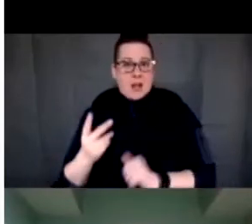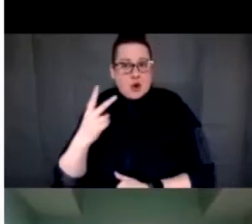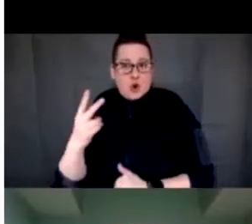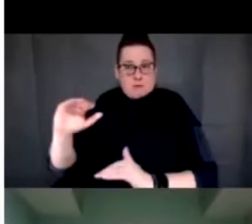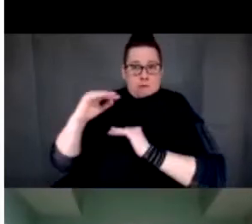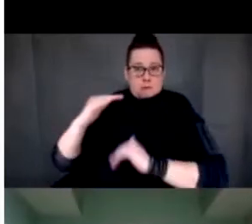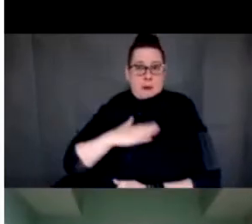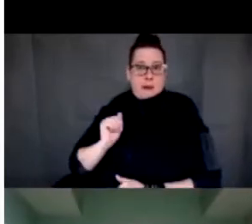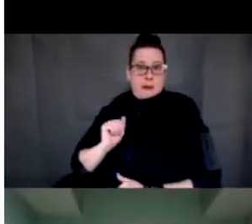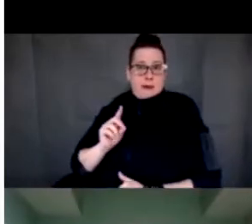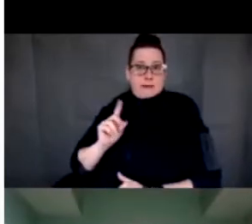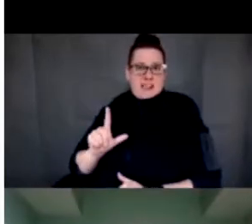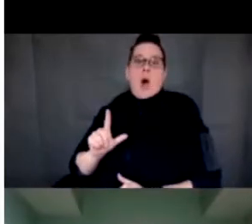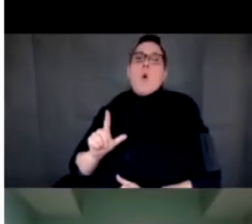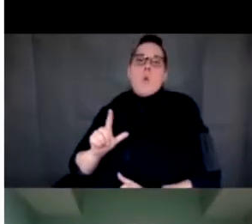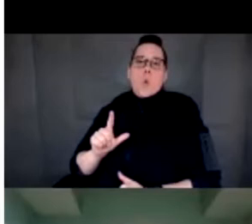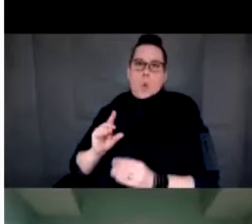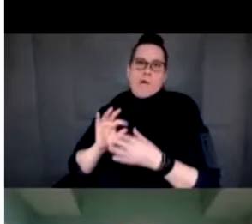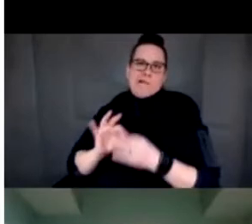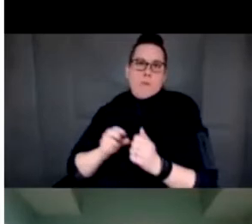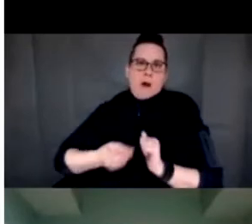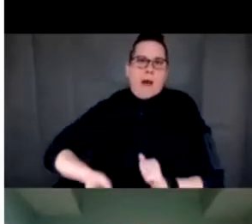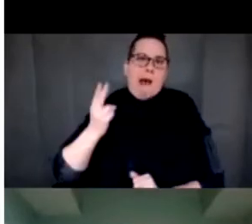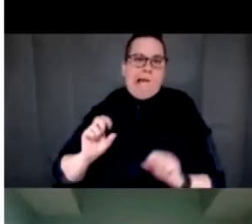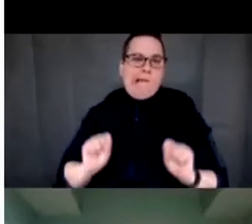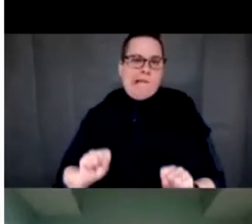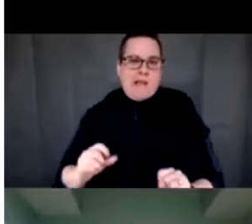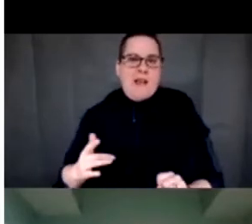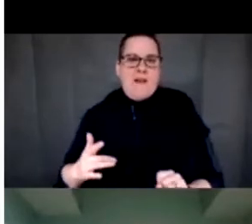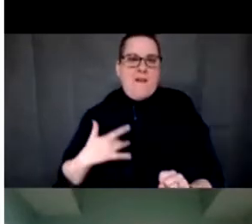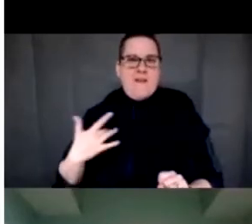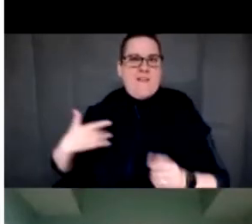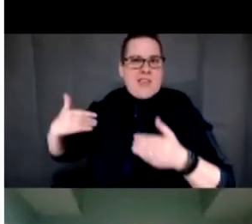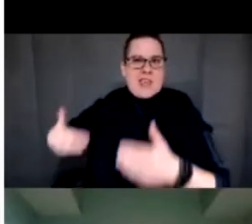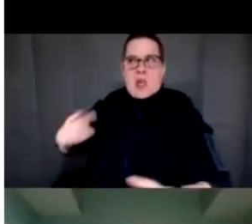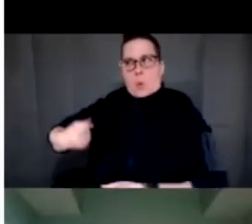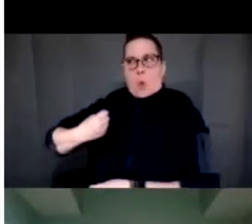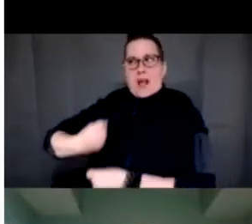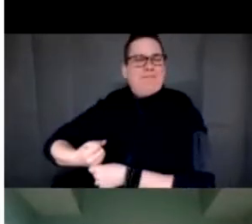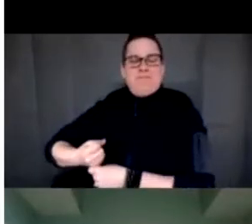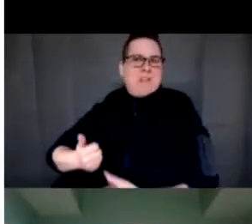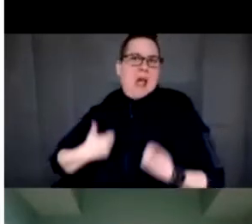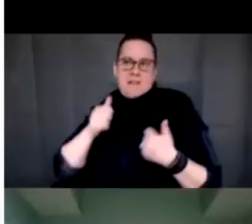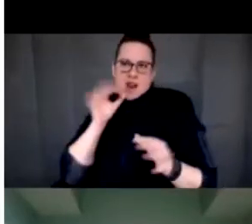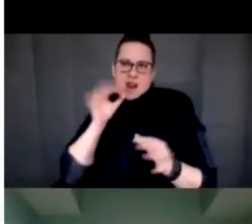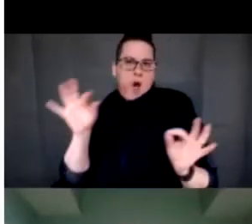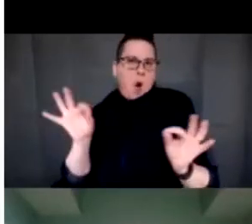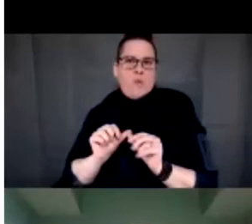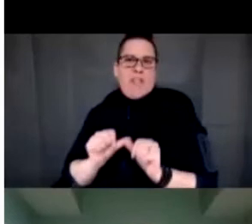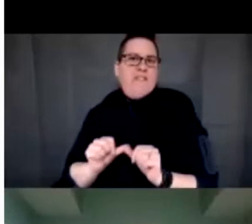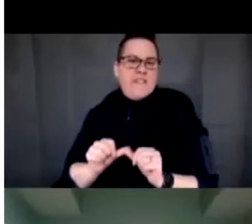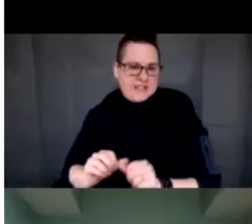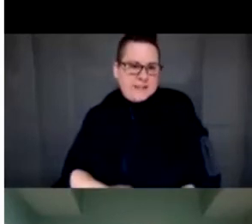been found to be associated with a higher likelihood of feeling in the past year that life is not worth living, so